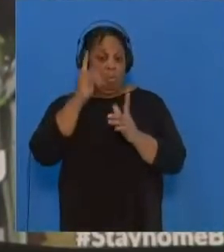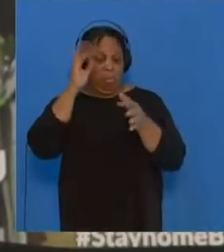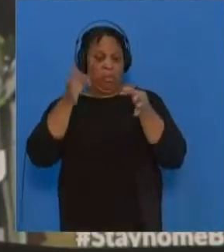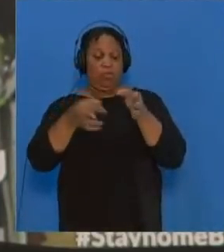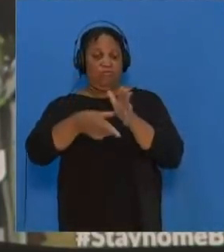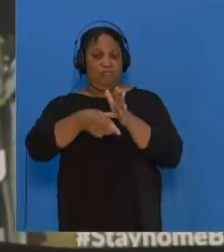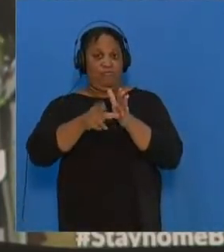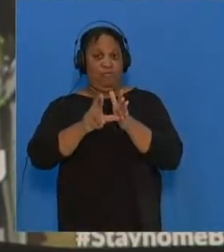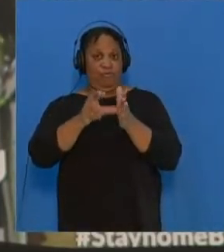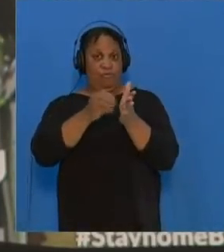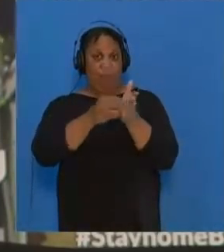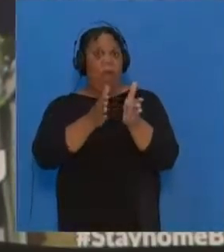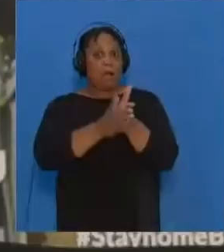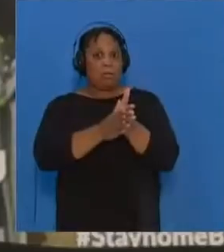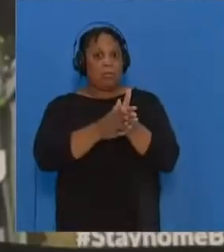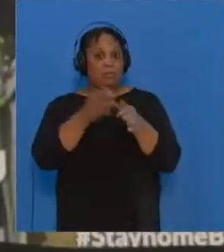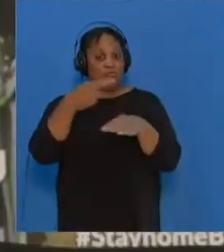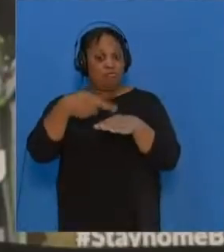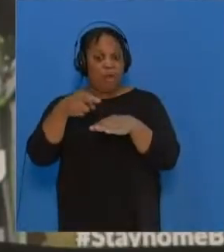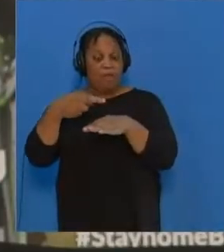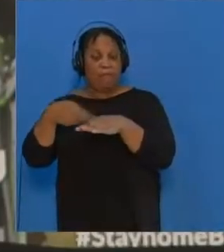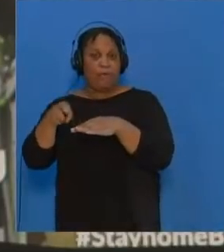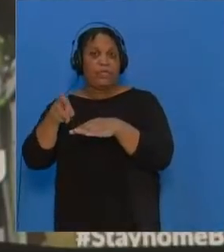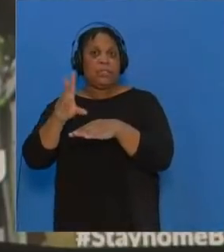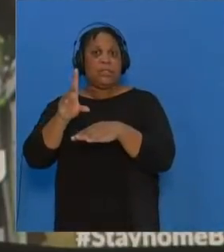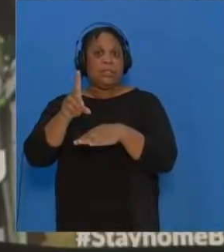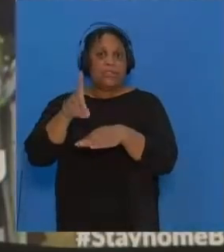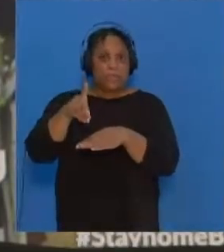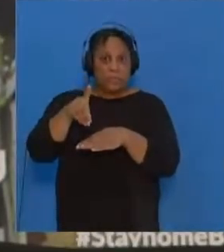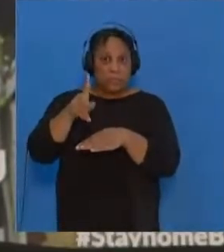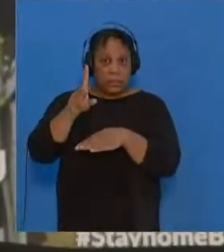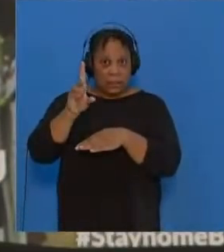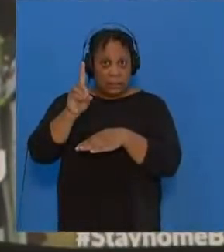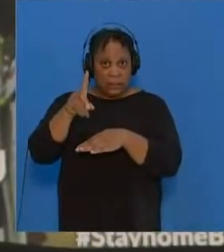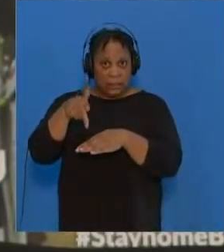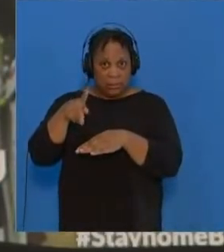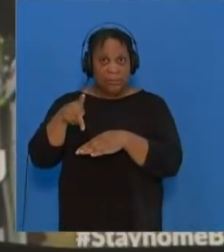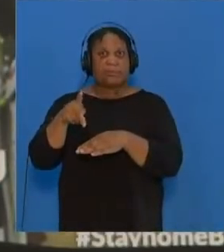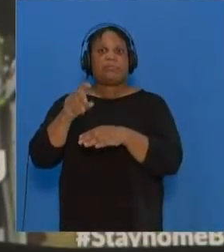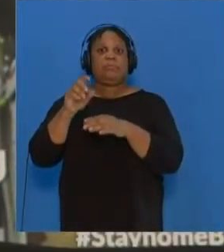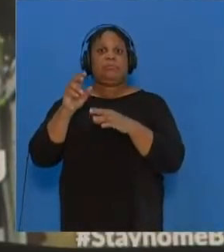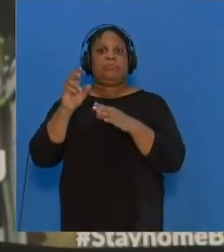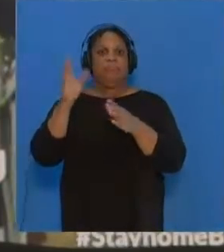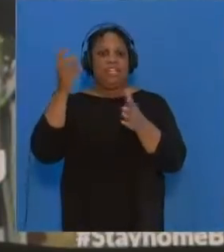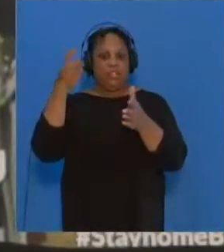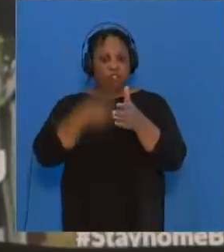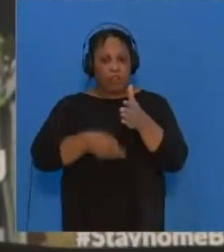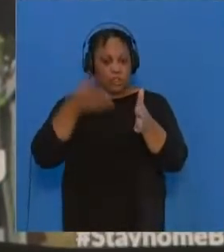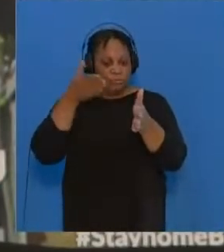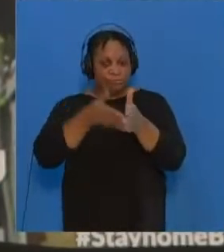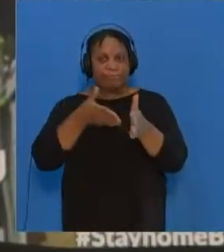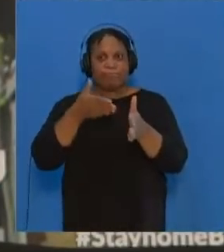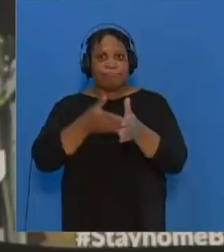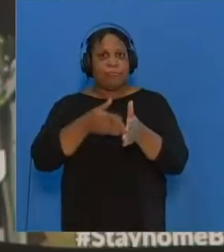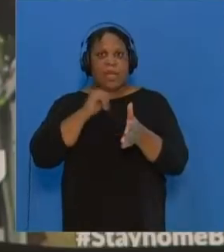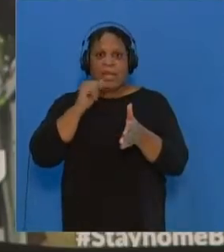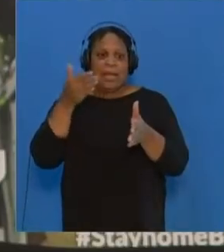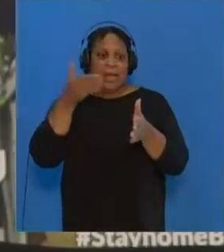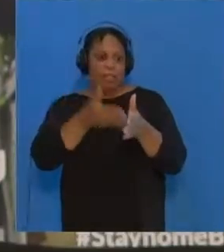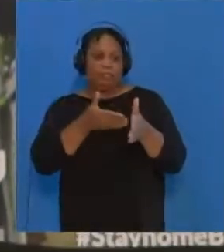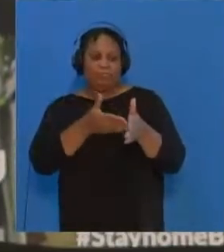review documents with reference to the DPP's decision to withdraw charges and not charge the two